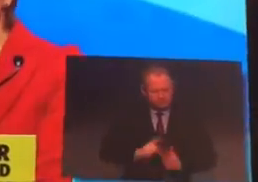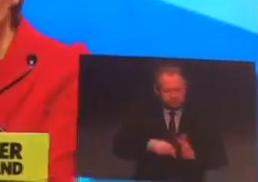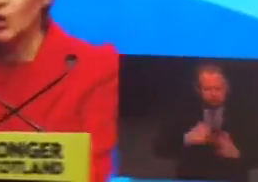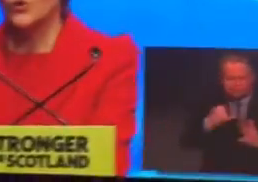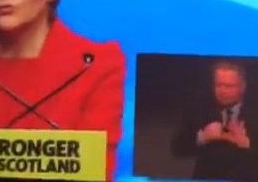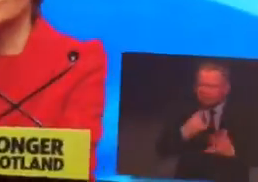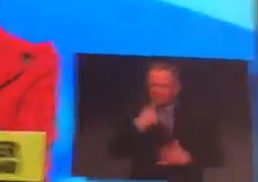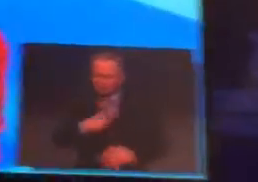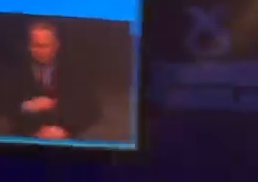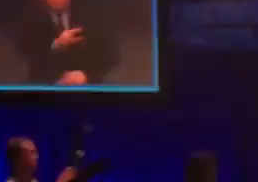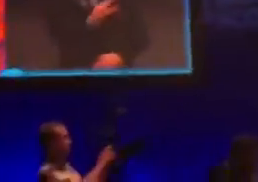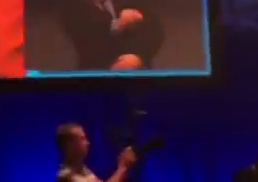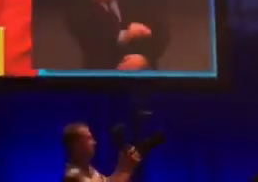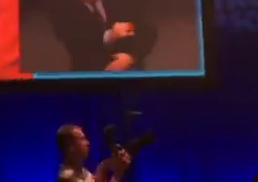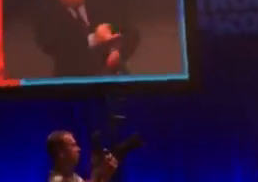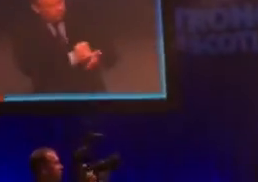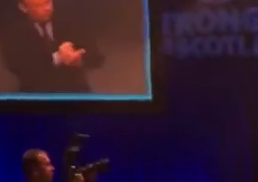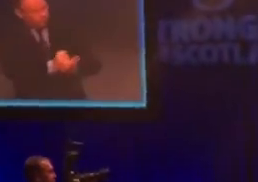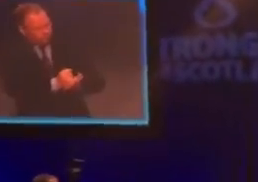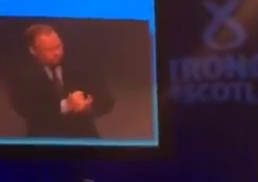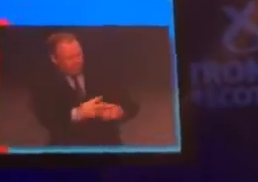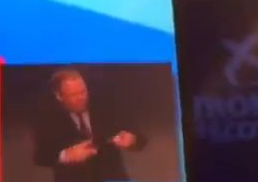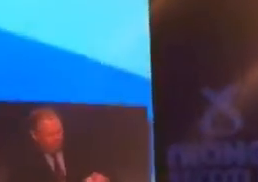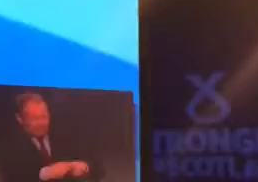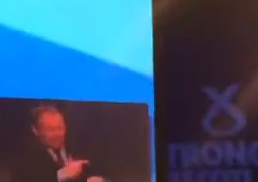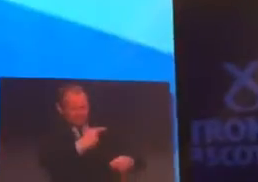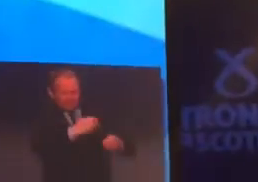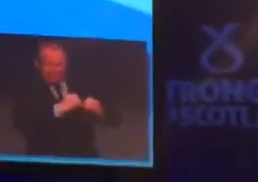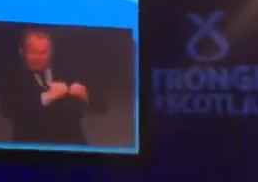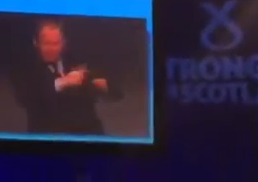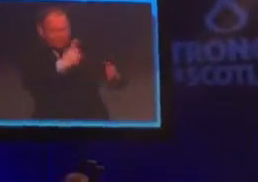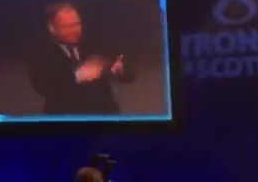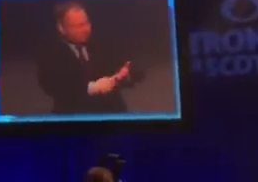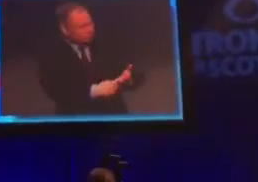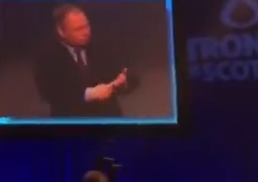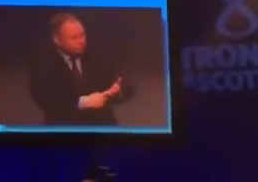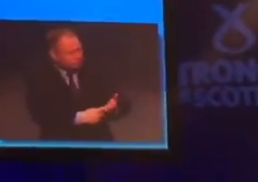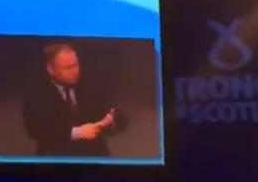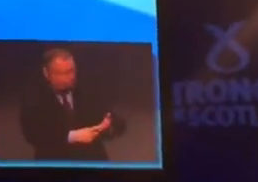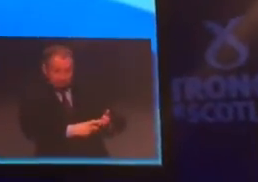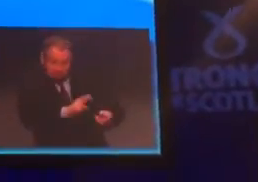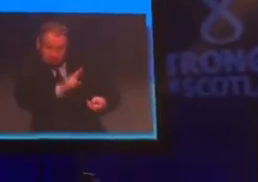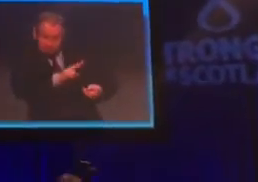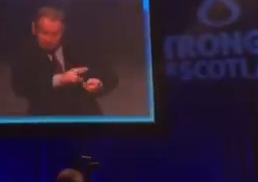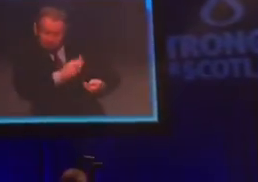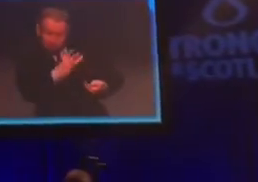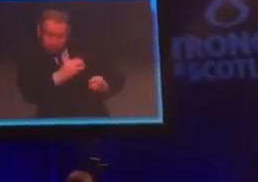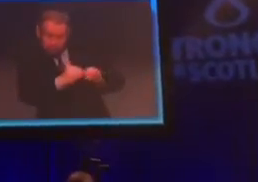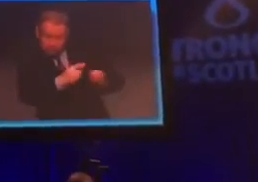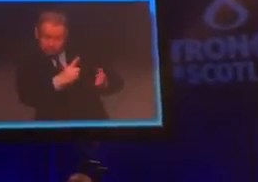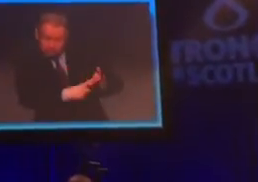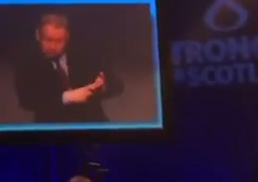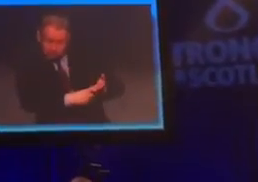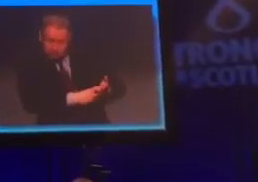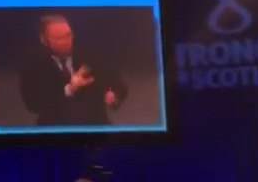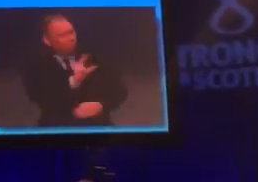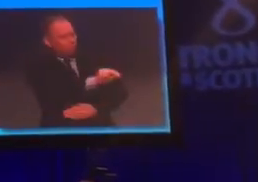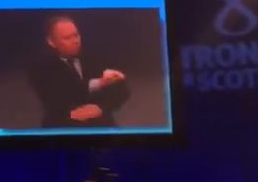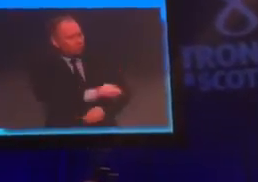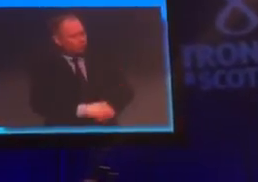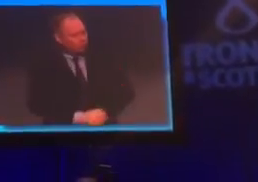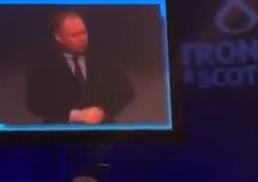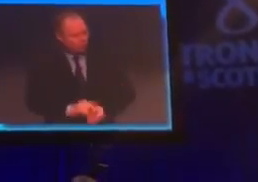Swinney said no to a £7 billion cut, and he said no to a £3 billion cut.